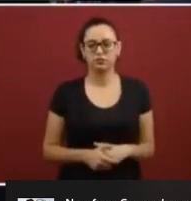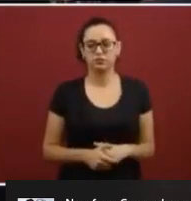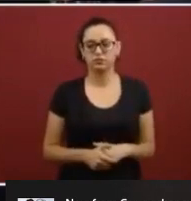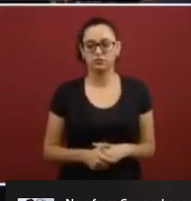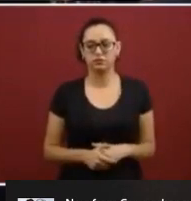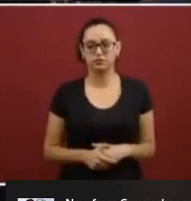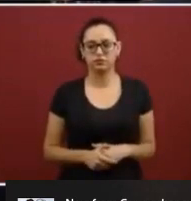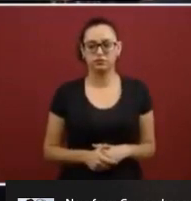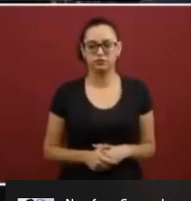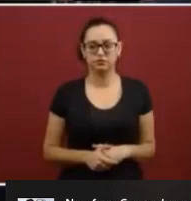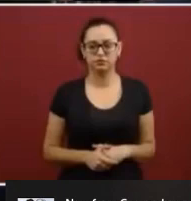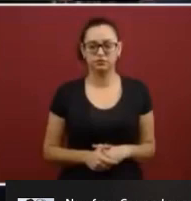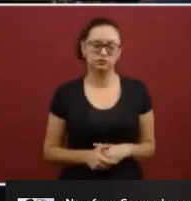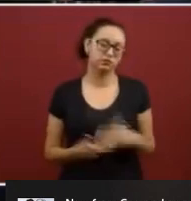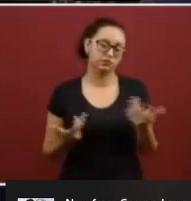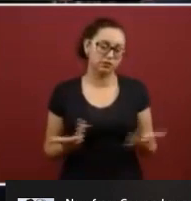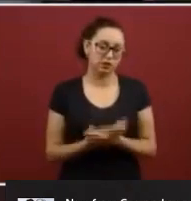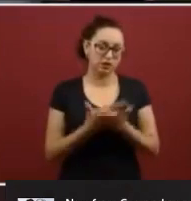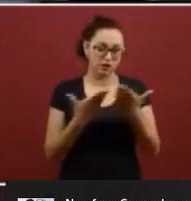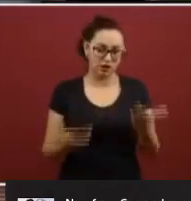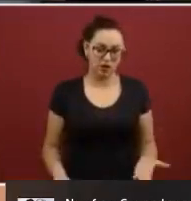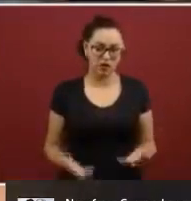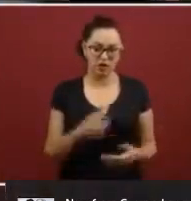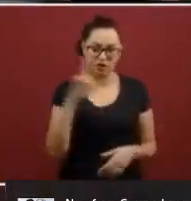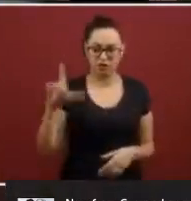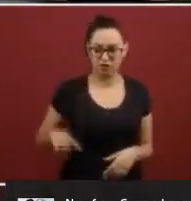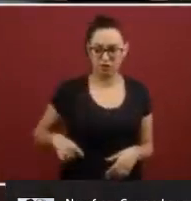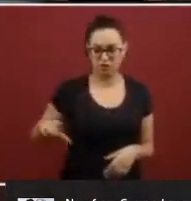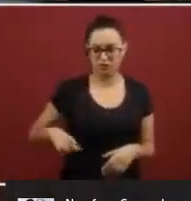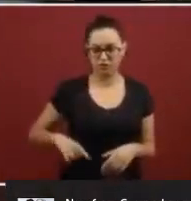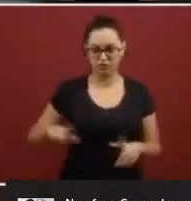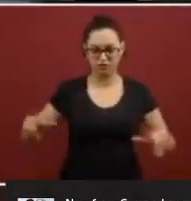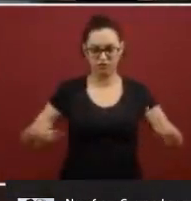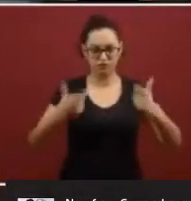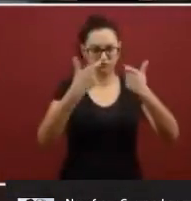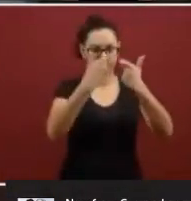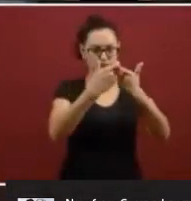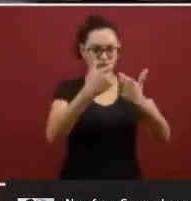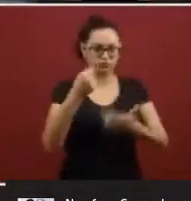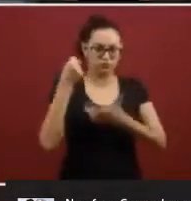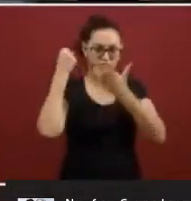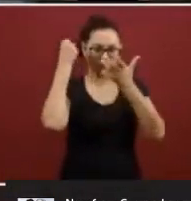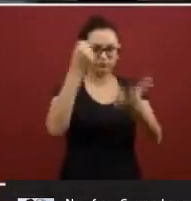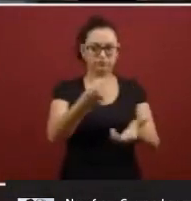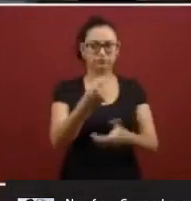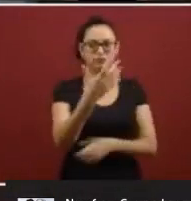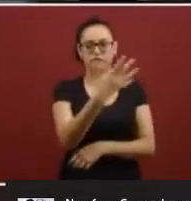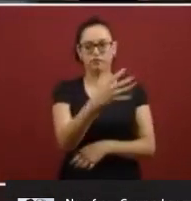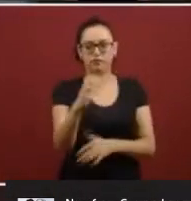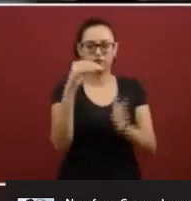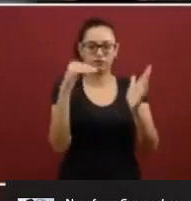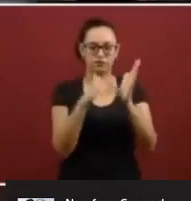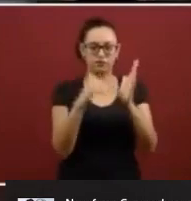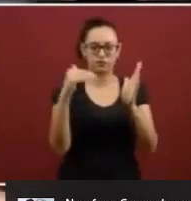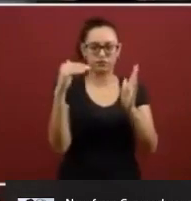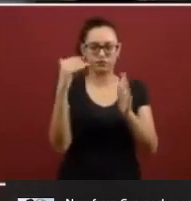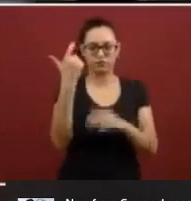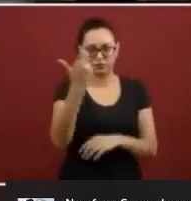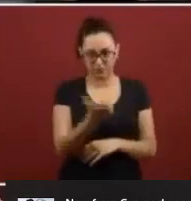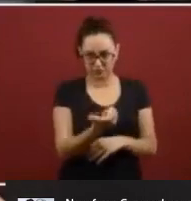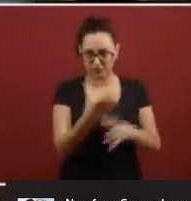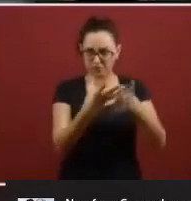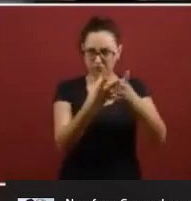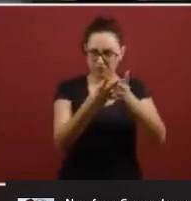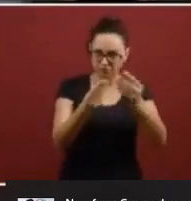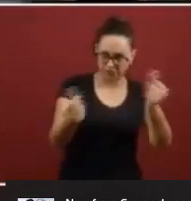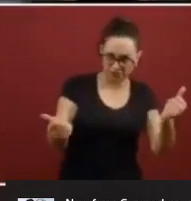Federación, este gobierno ya So destinó he says- para ese fondo, como so- ejemplo, so- 500 millones de pesos. He ¿Eso says there was some